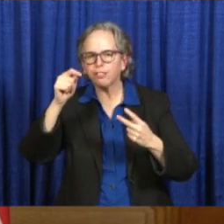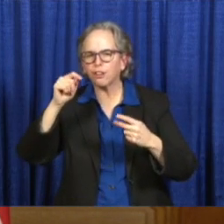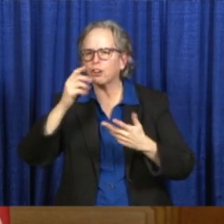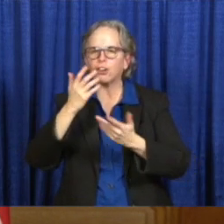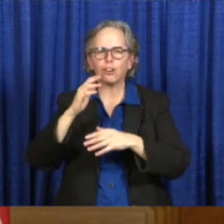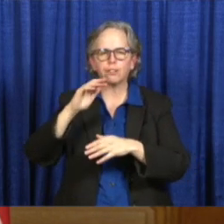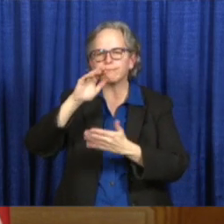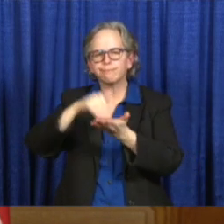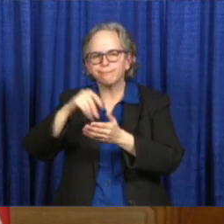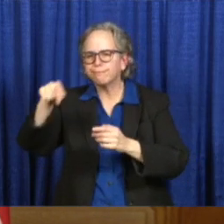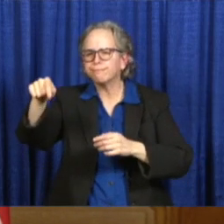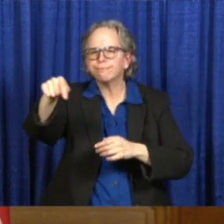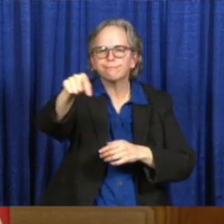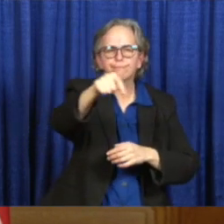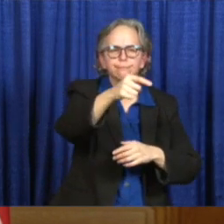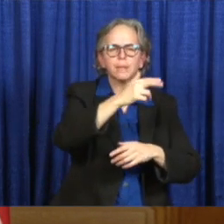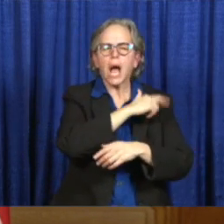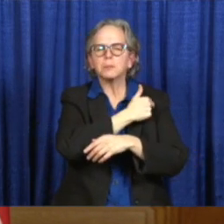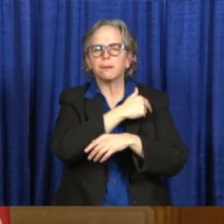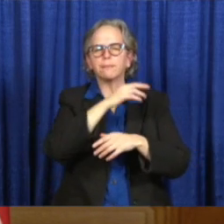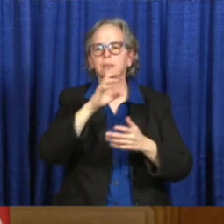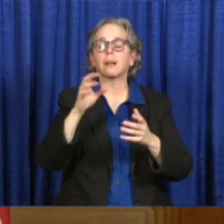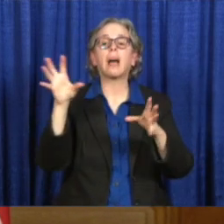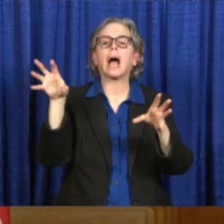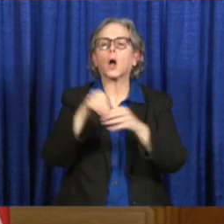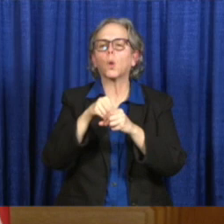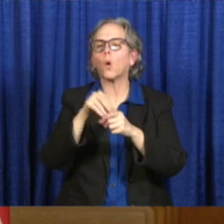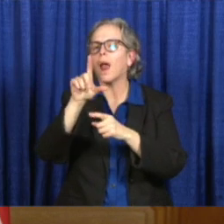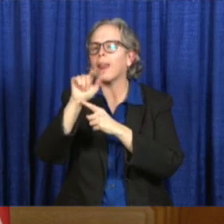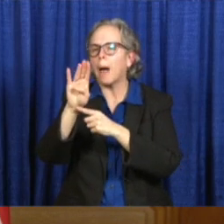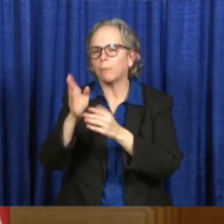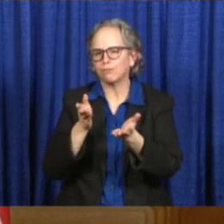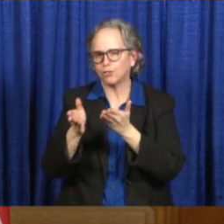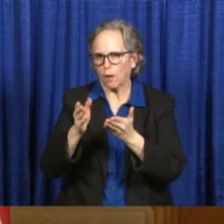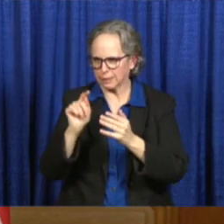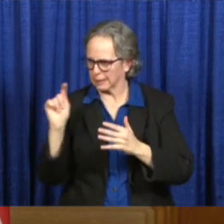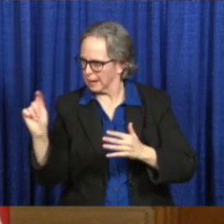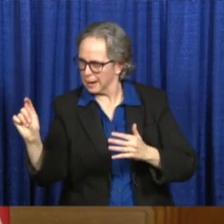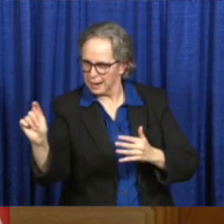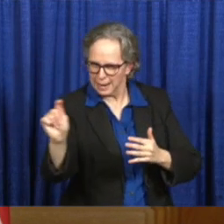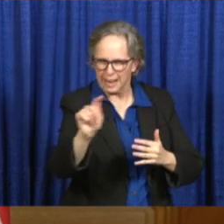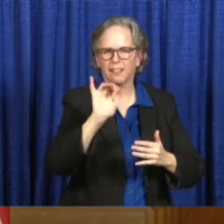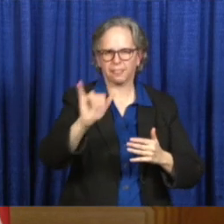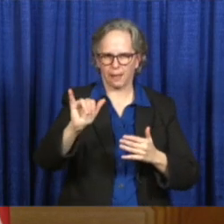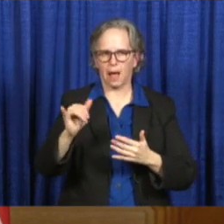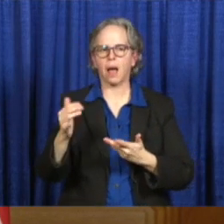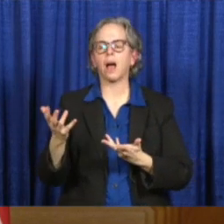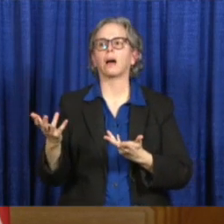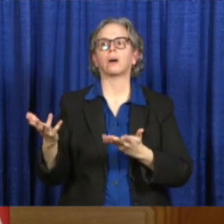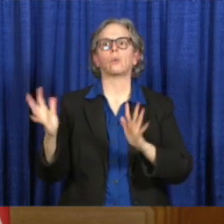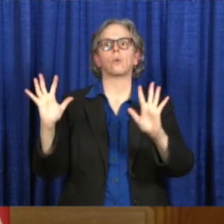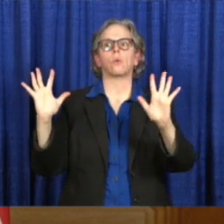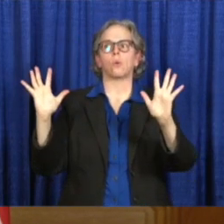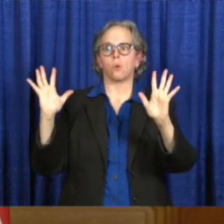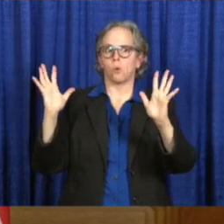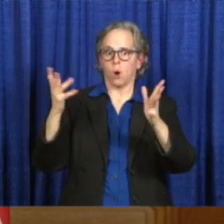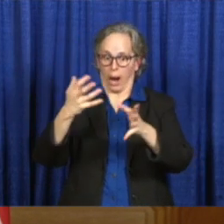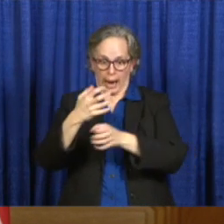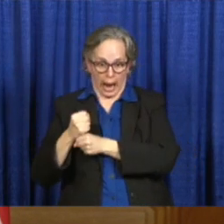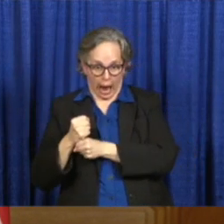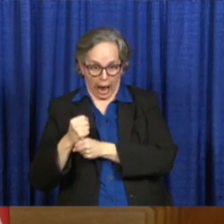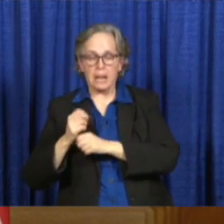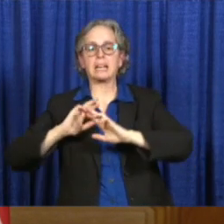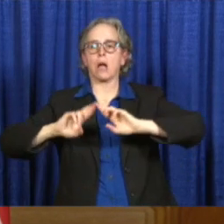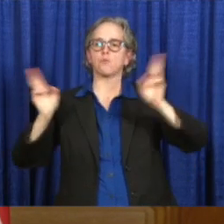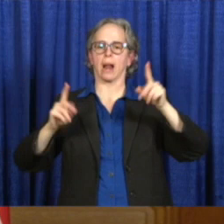house a lab service. This will be very, very helpful. But again, stay tuned.